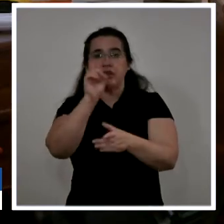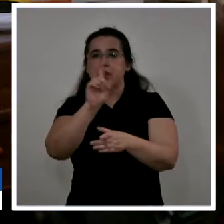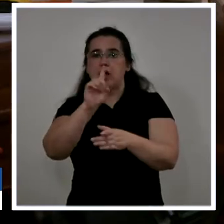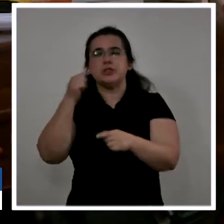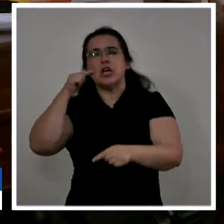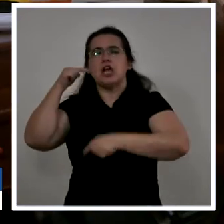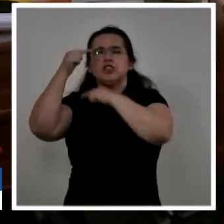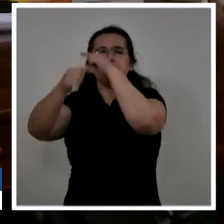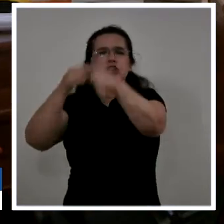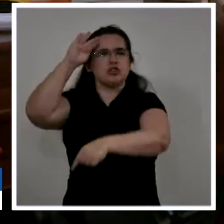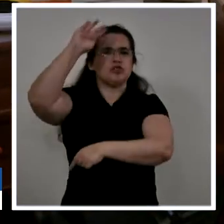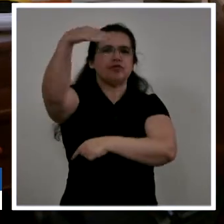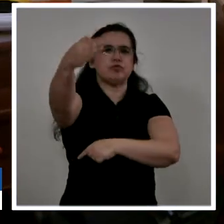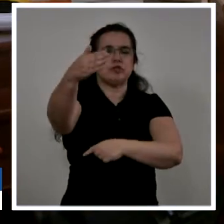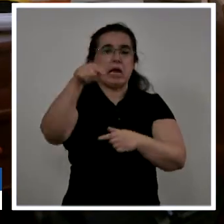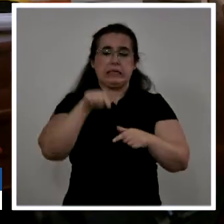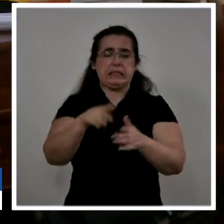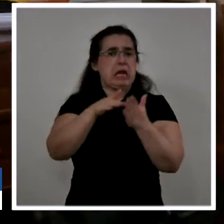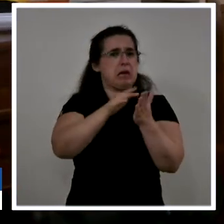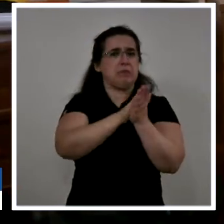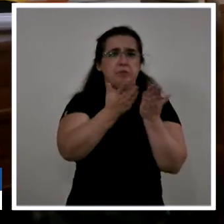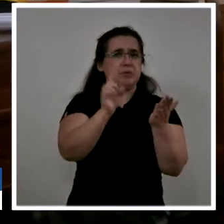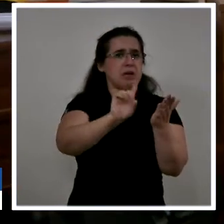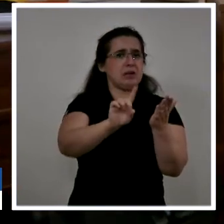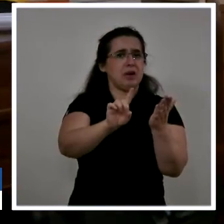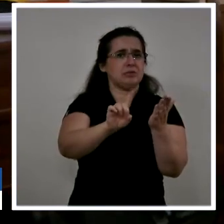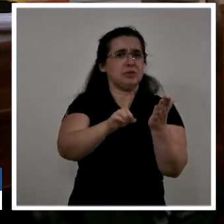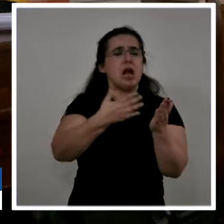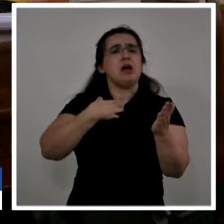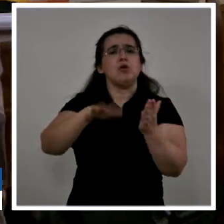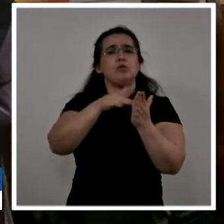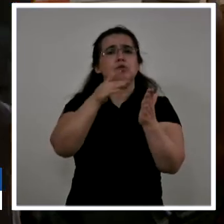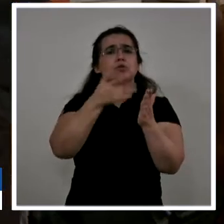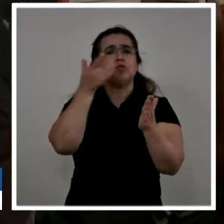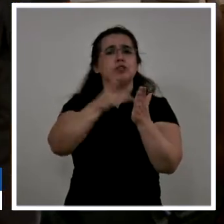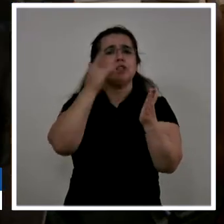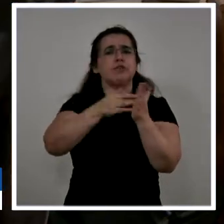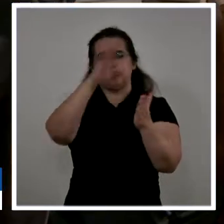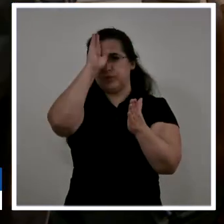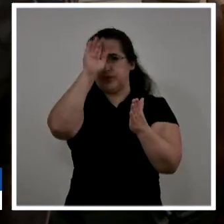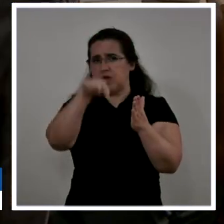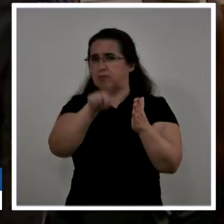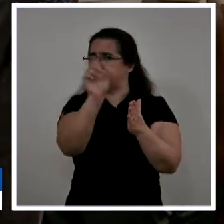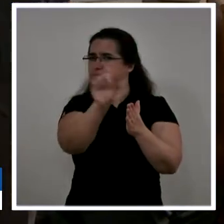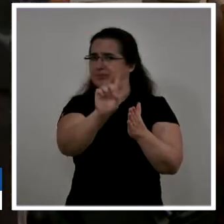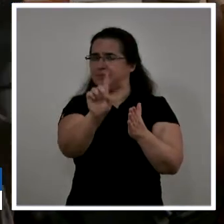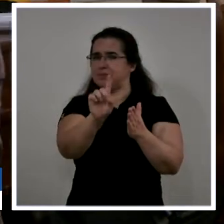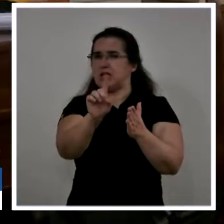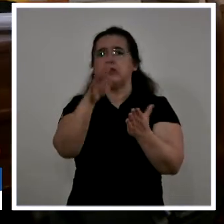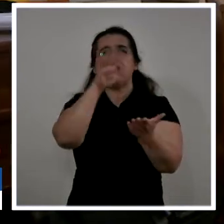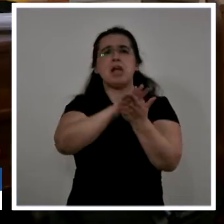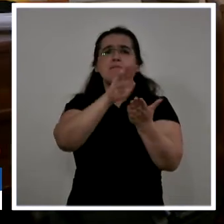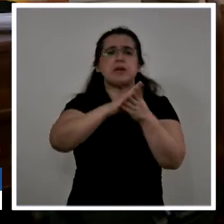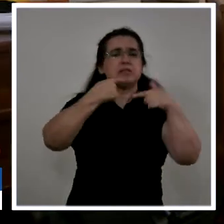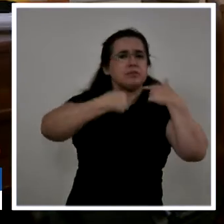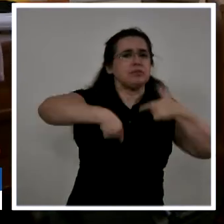is not the Bible. Isto não é a Bíblia. This is not the spirit of prophecy. Não é o espírito de profecia. This is not the newspaper. Não é a imprensa popular. This is